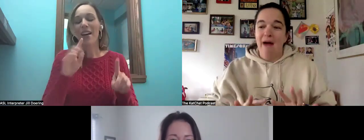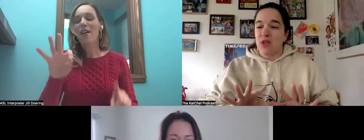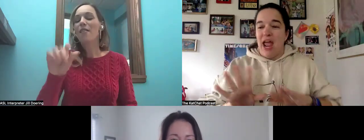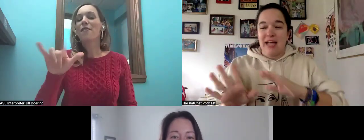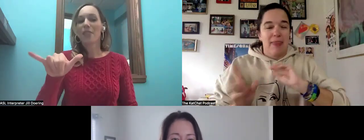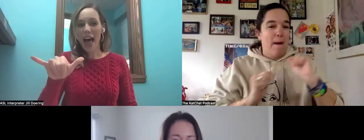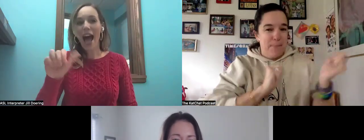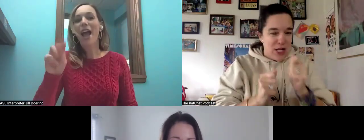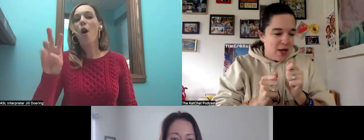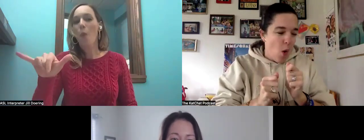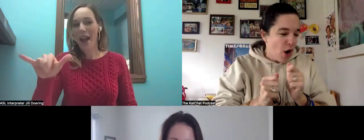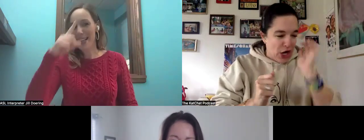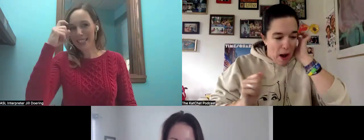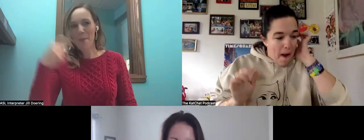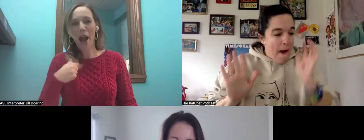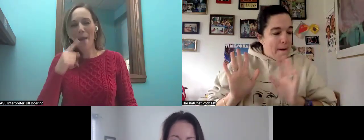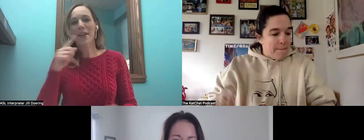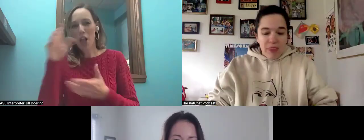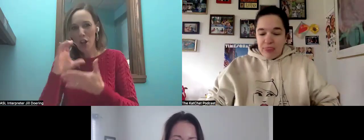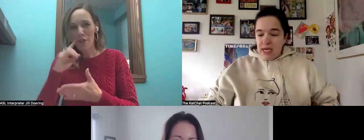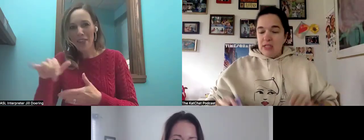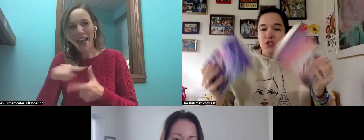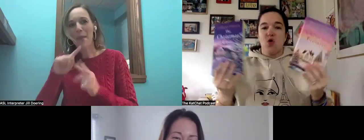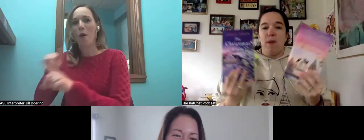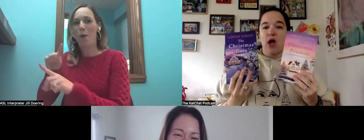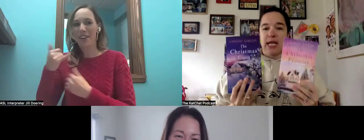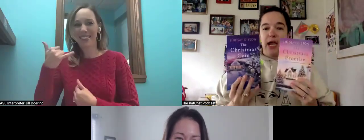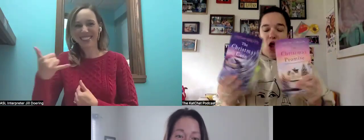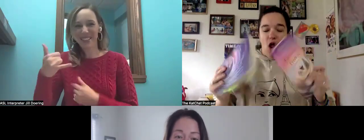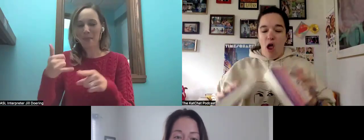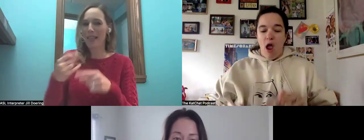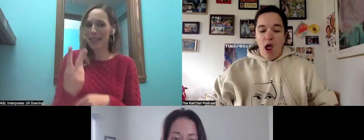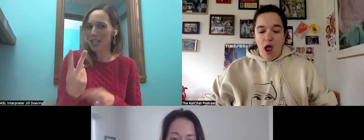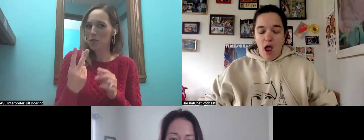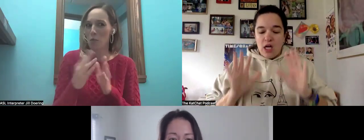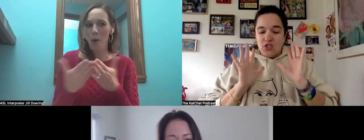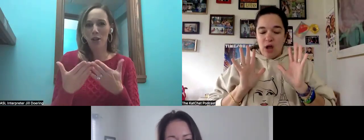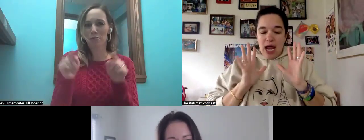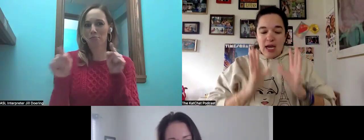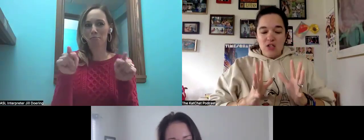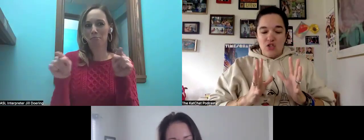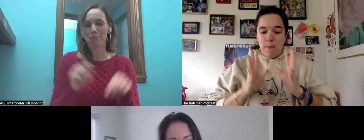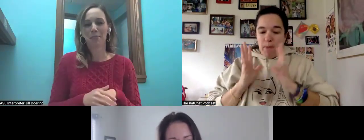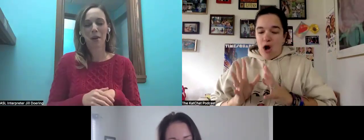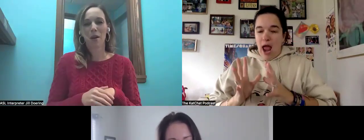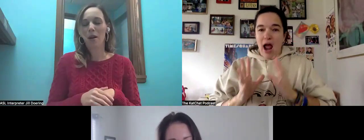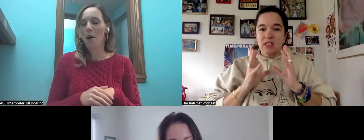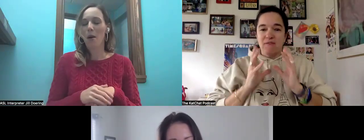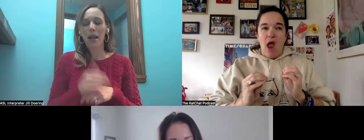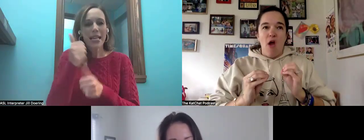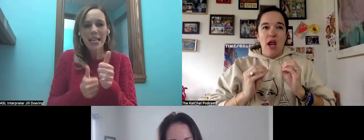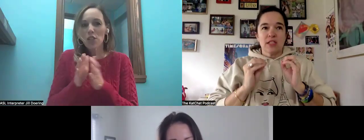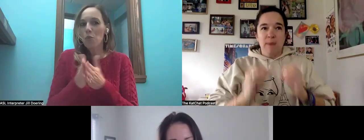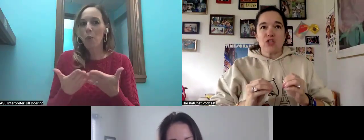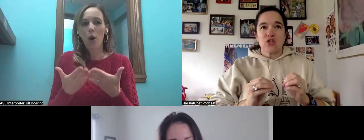Summer after that and then put in an order. But these two books here, Yeah. each book has